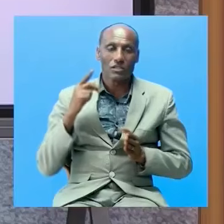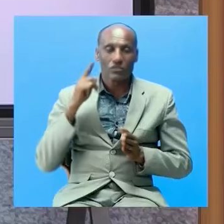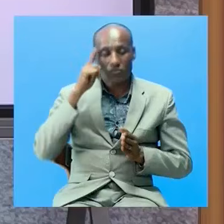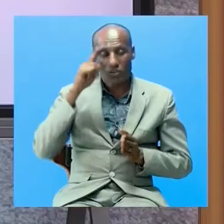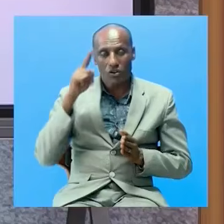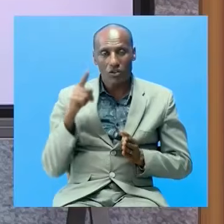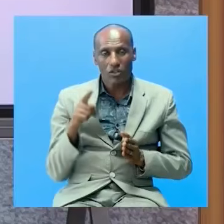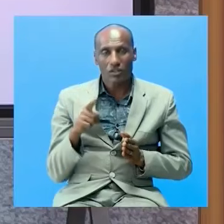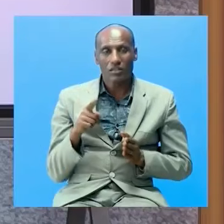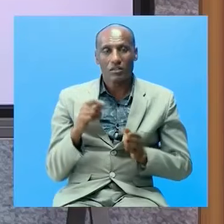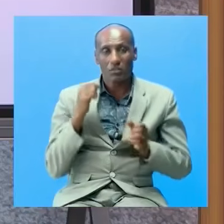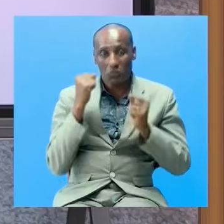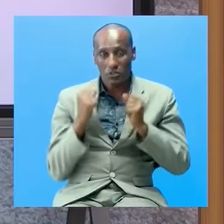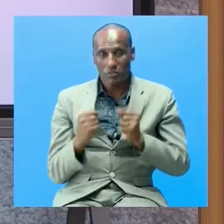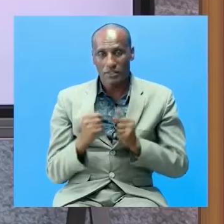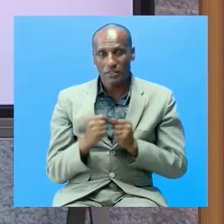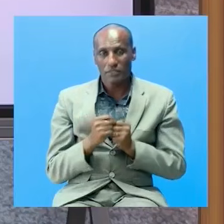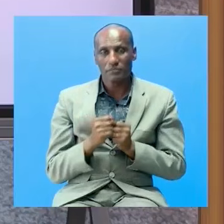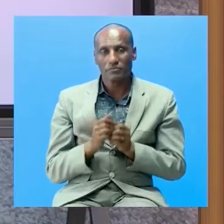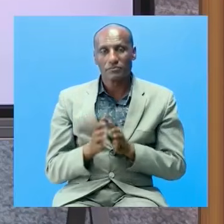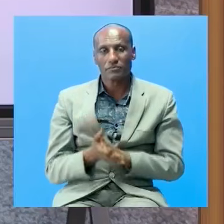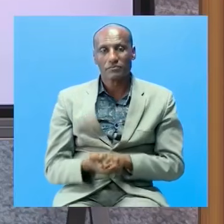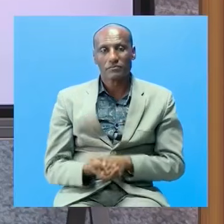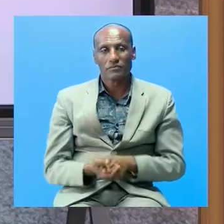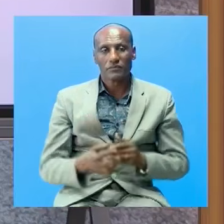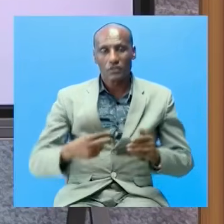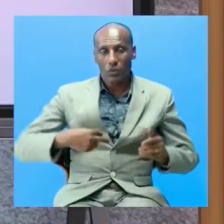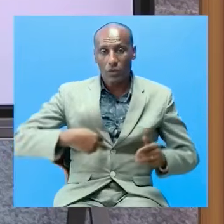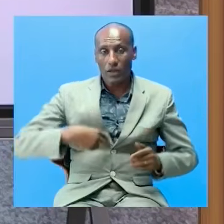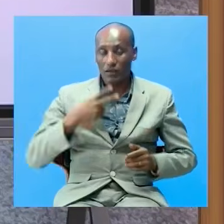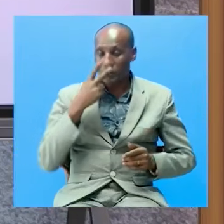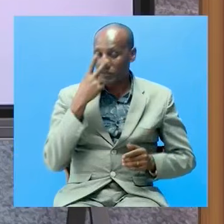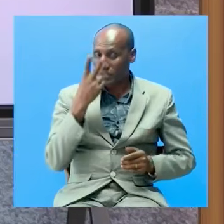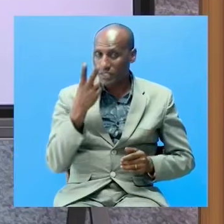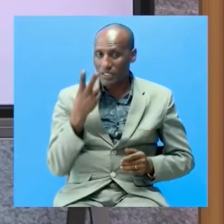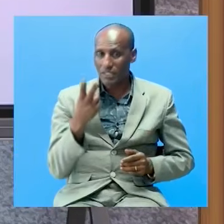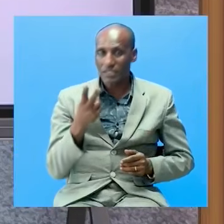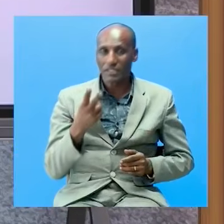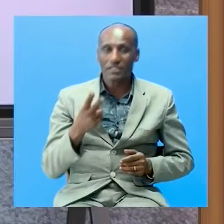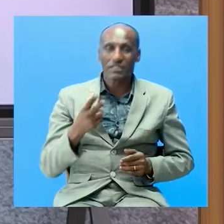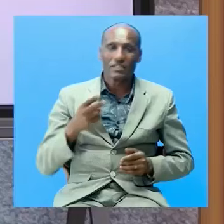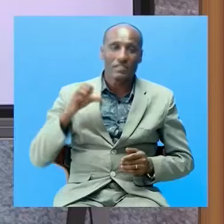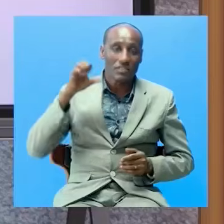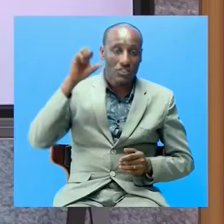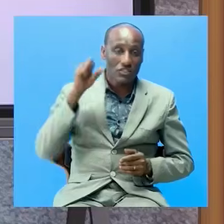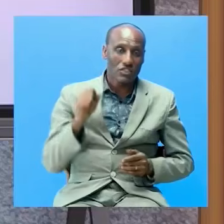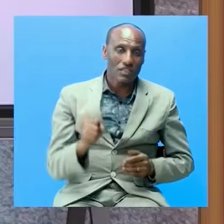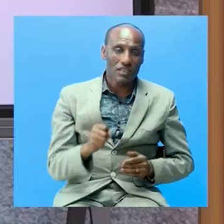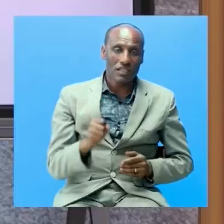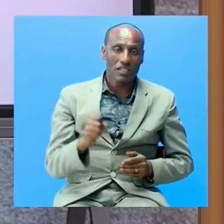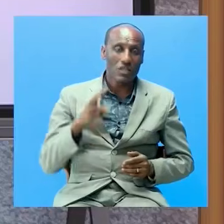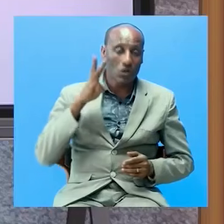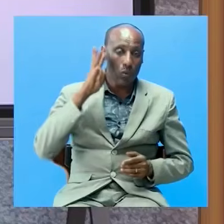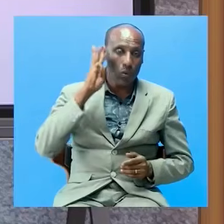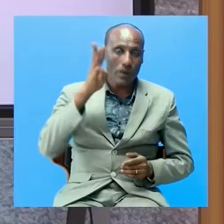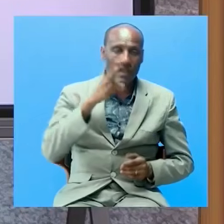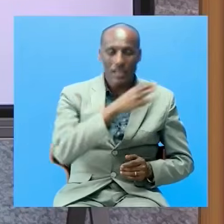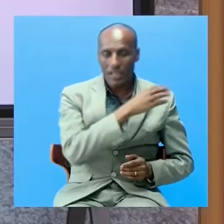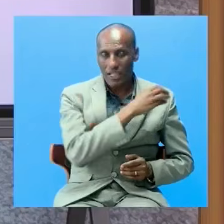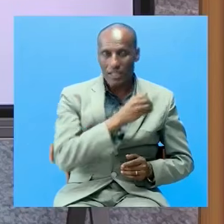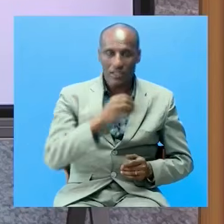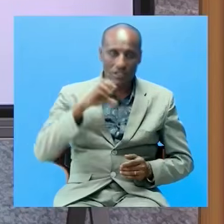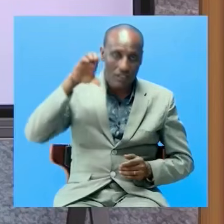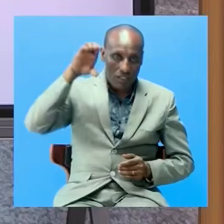a possibility less than 50%. And on the second phase, we have seen, yes, yeah, we have seen